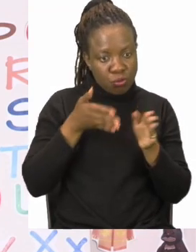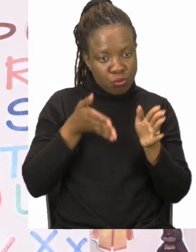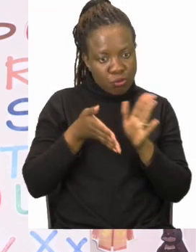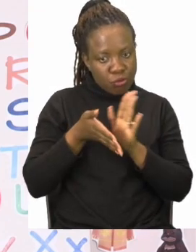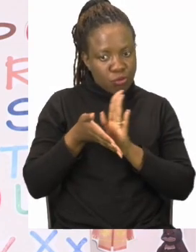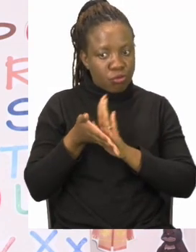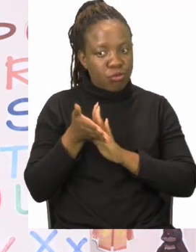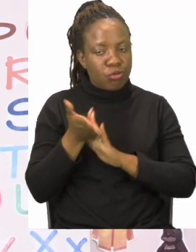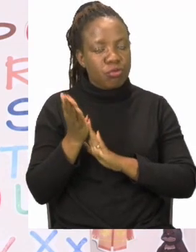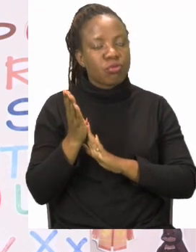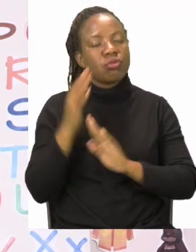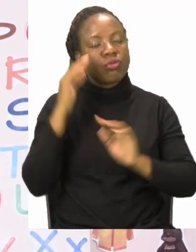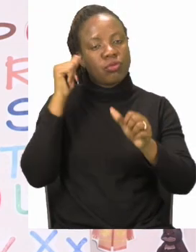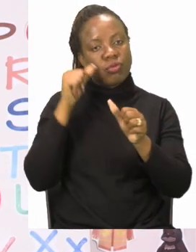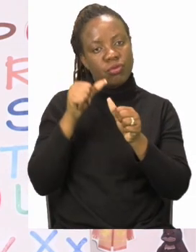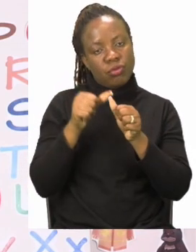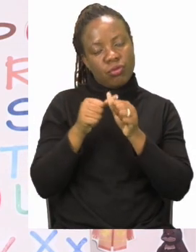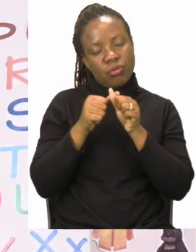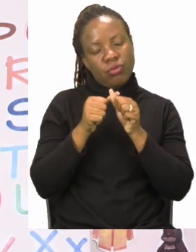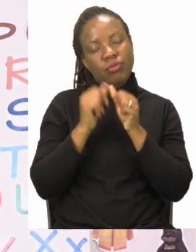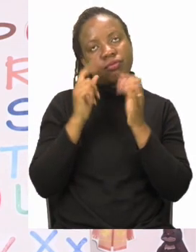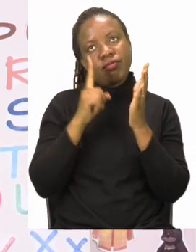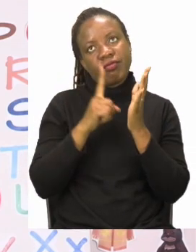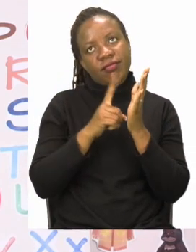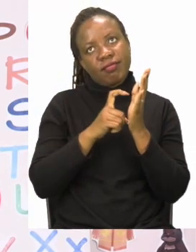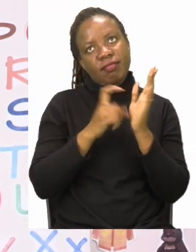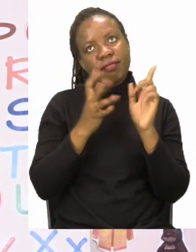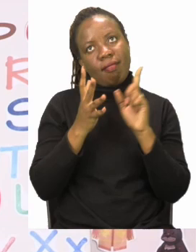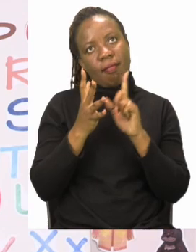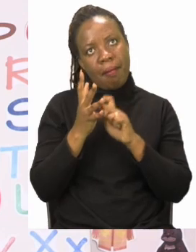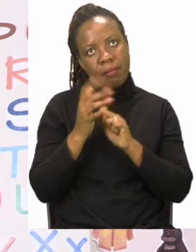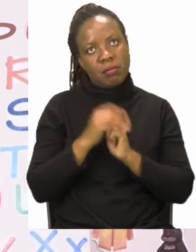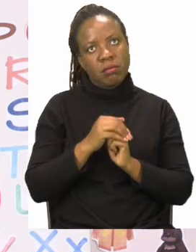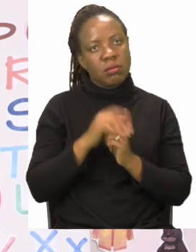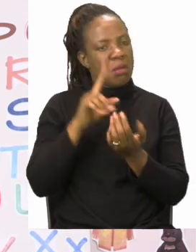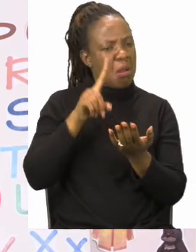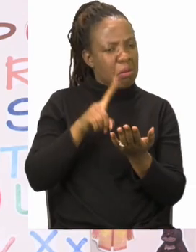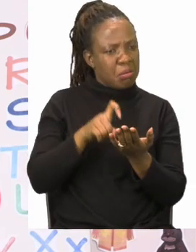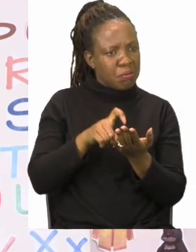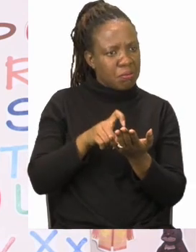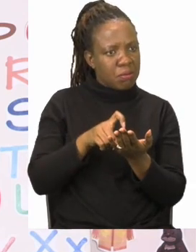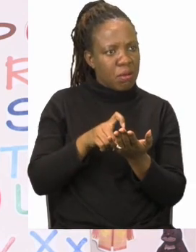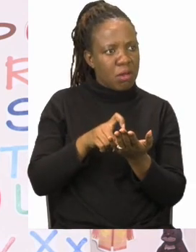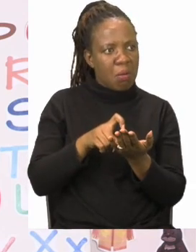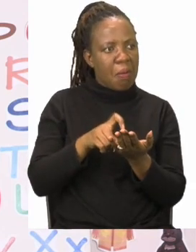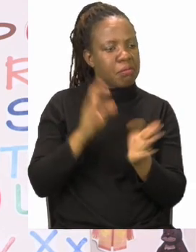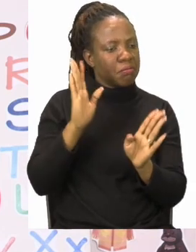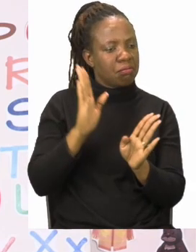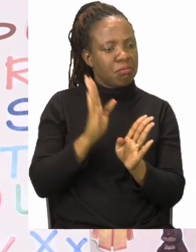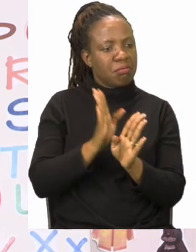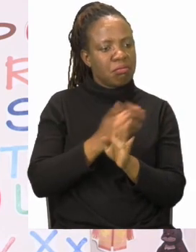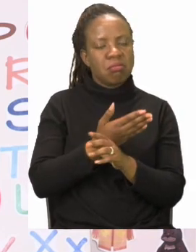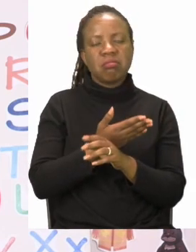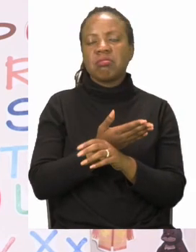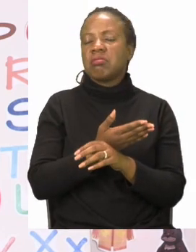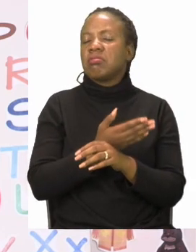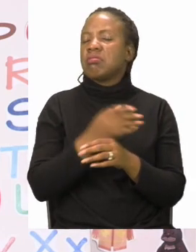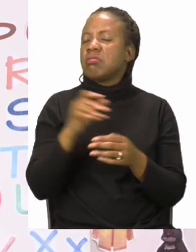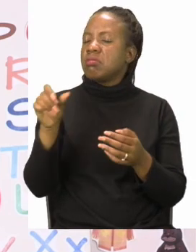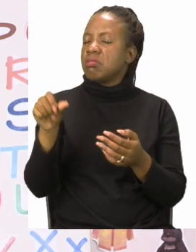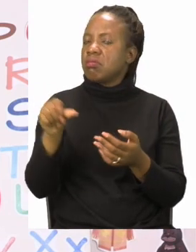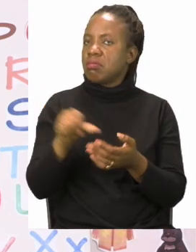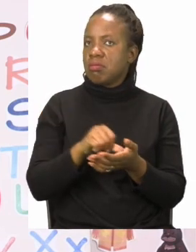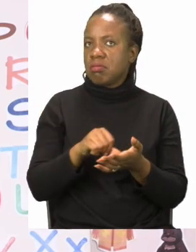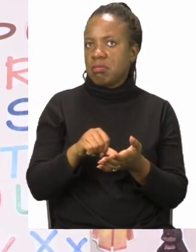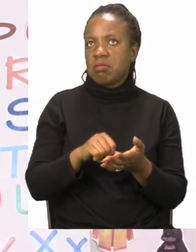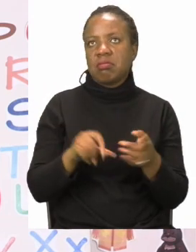to sanitize. Remember, sanitizing keeps all the nasty germs away and it keeps us